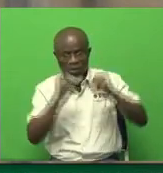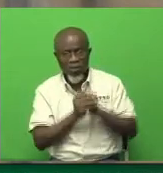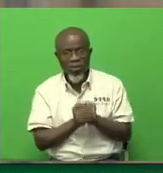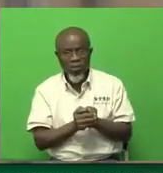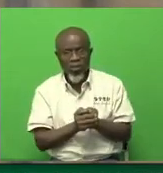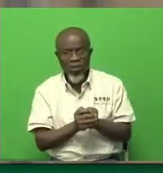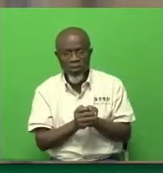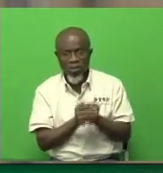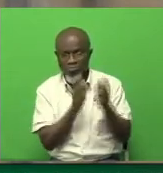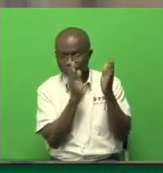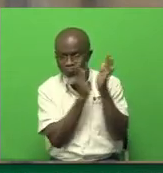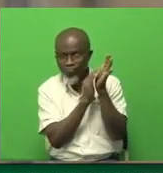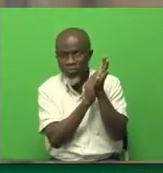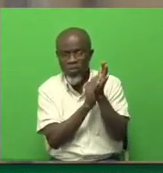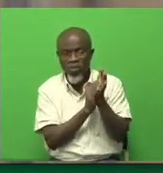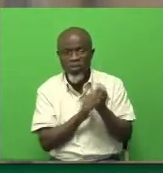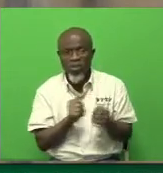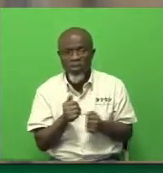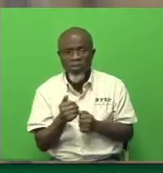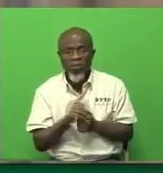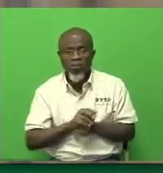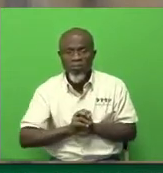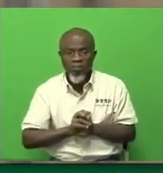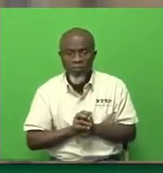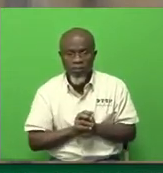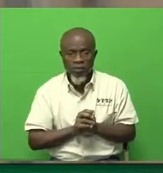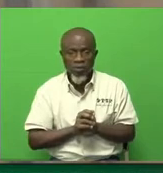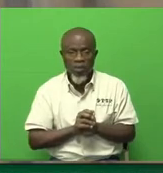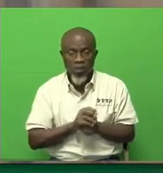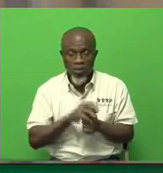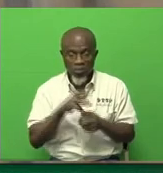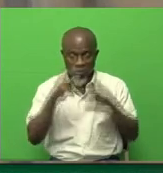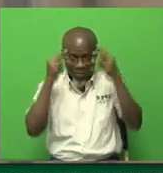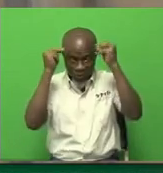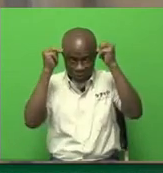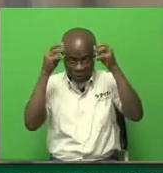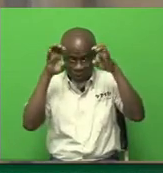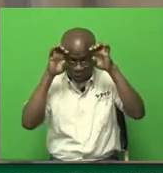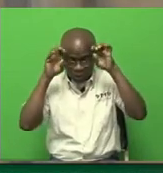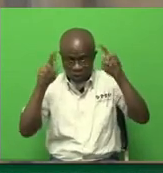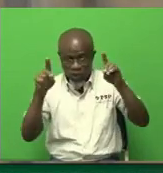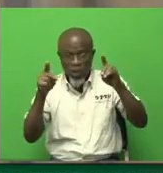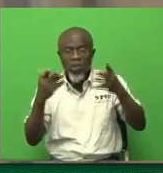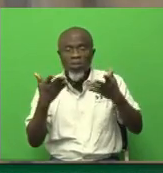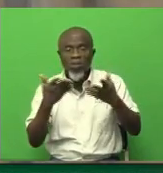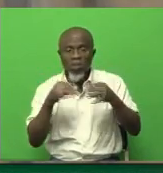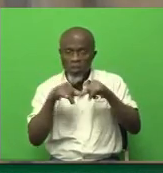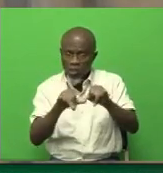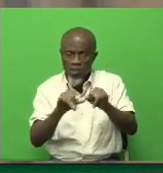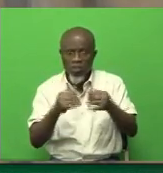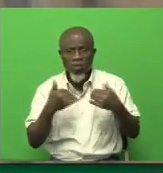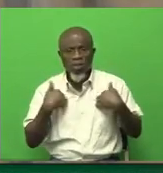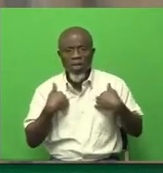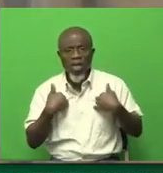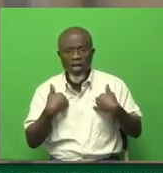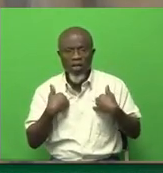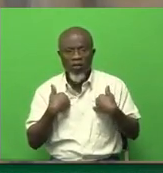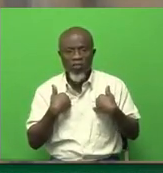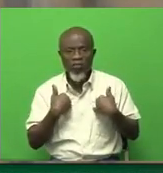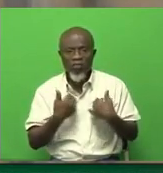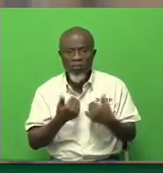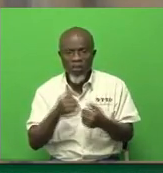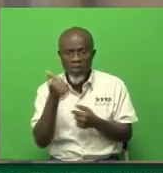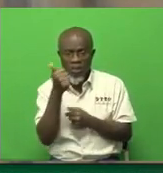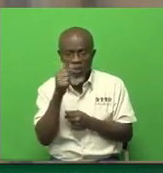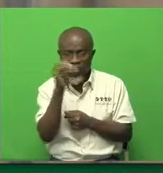even in the midst of difficulty the Ministry of Education has maintained approximately 10 percent of the annual budget over the last seven